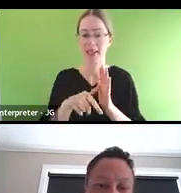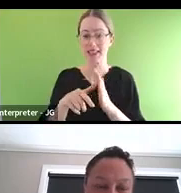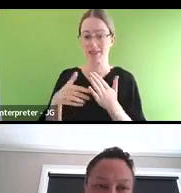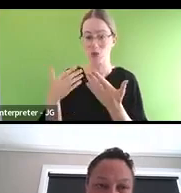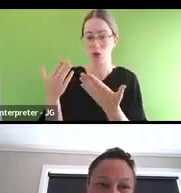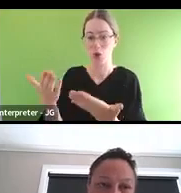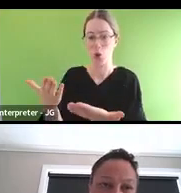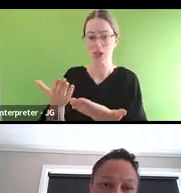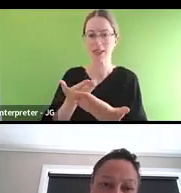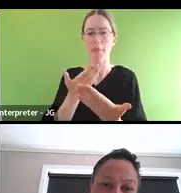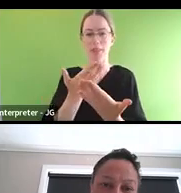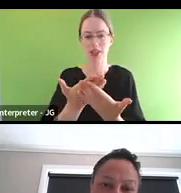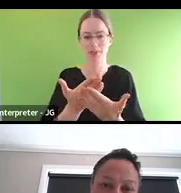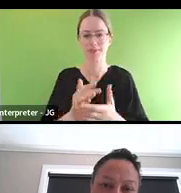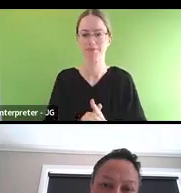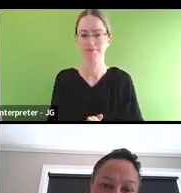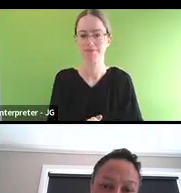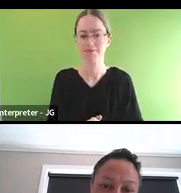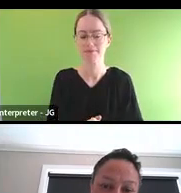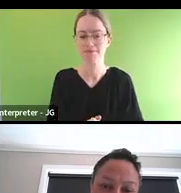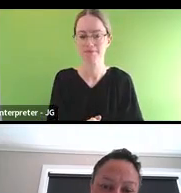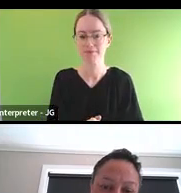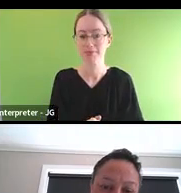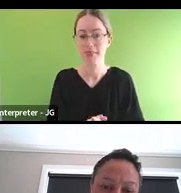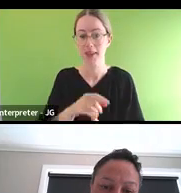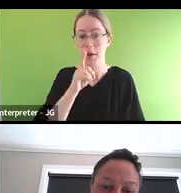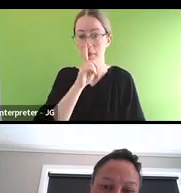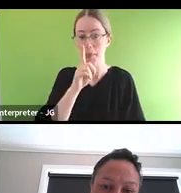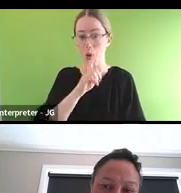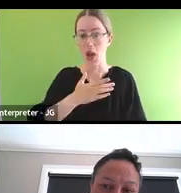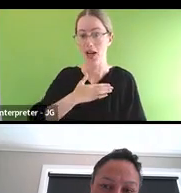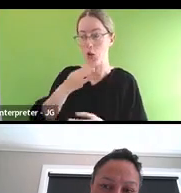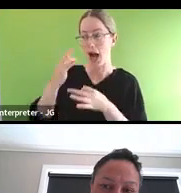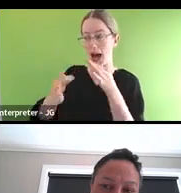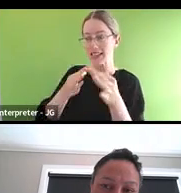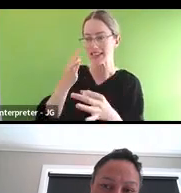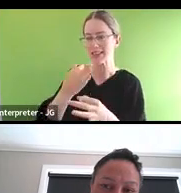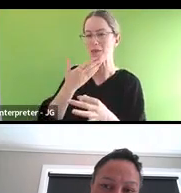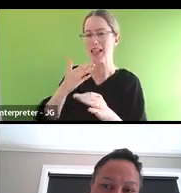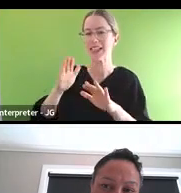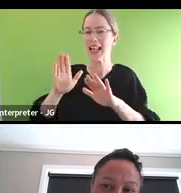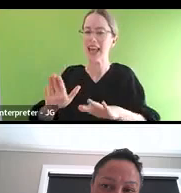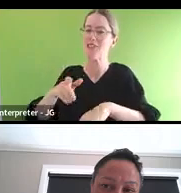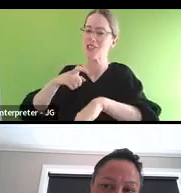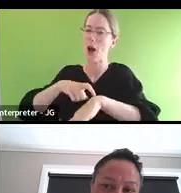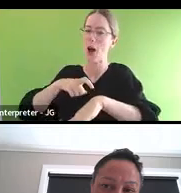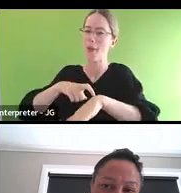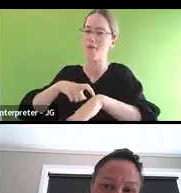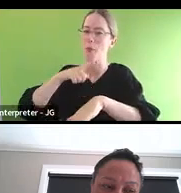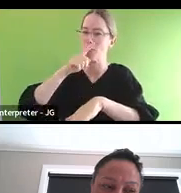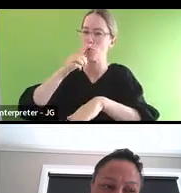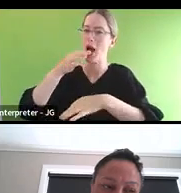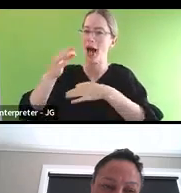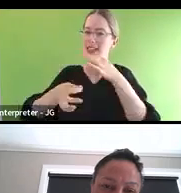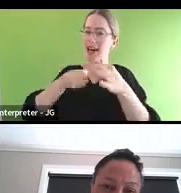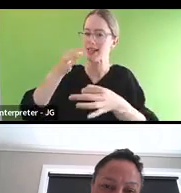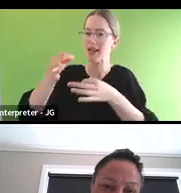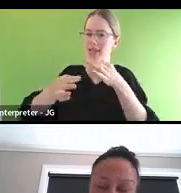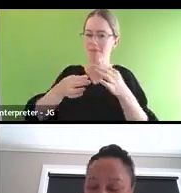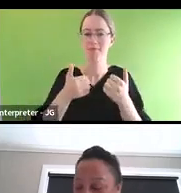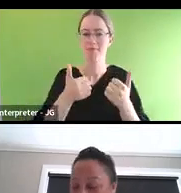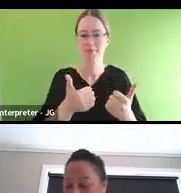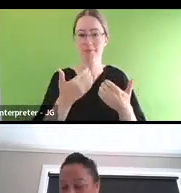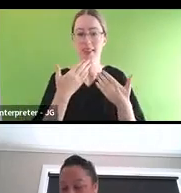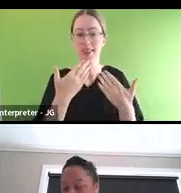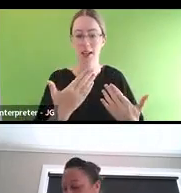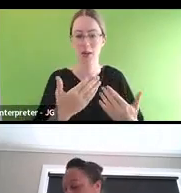your submission, and people do love to ask questions. So if you can leave time for members, that would be great. Thank you. Wonderful. Are we expecting someone